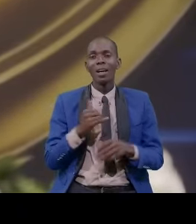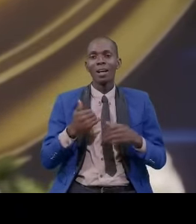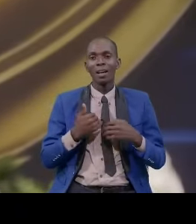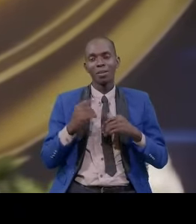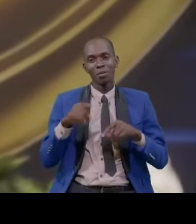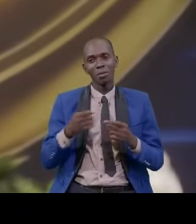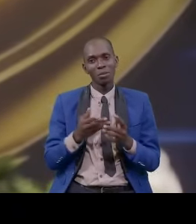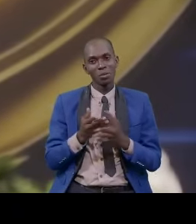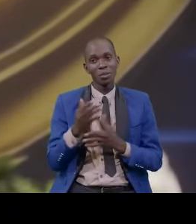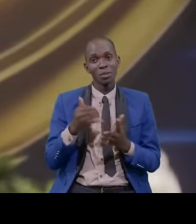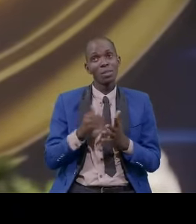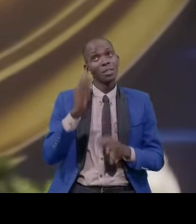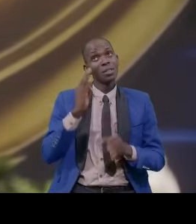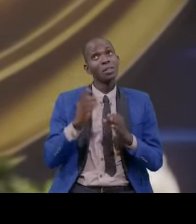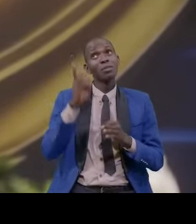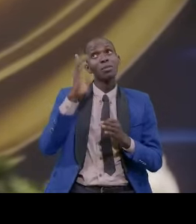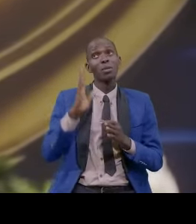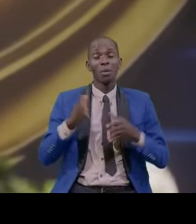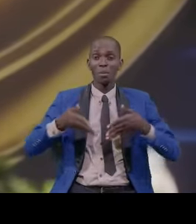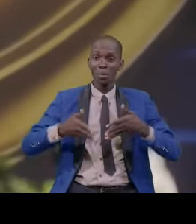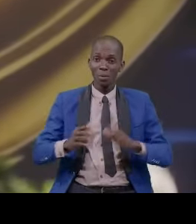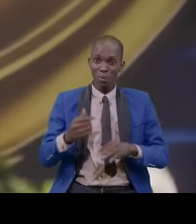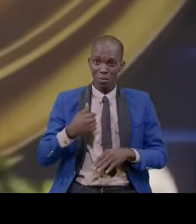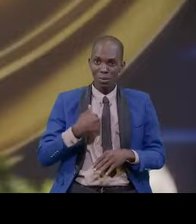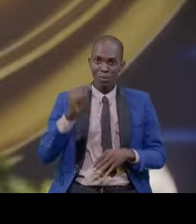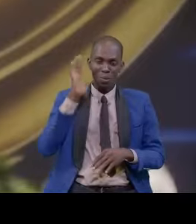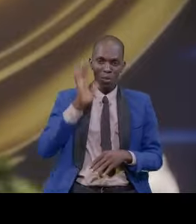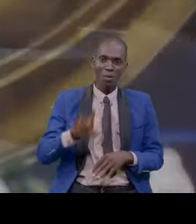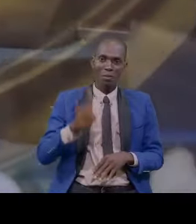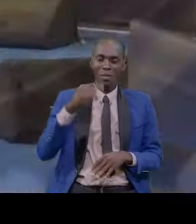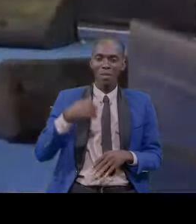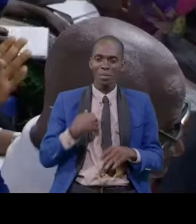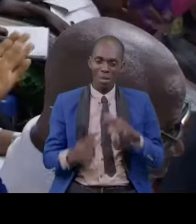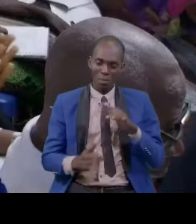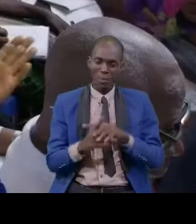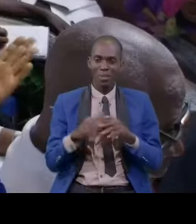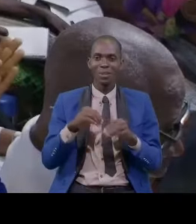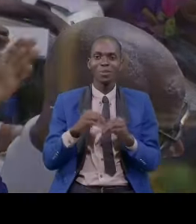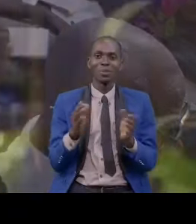God gives me time, you'll find me appearing in schools.